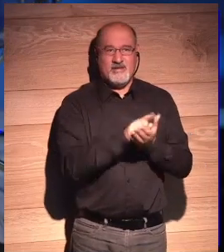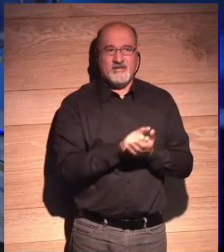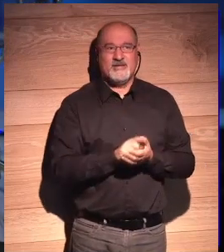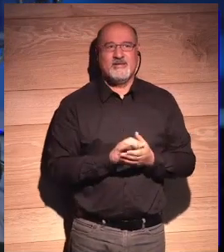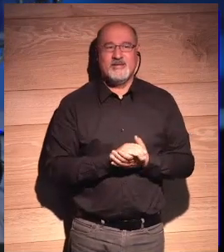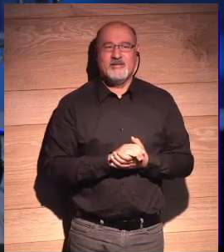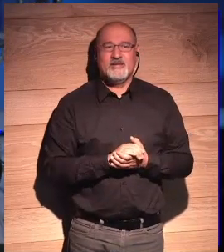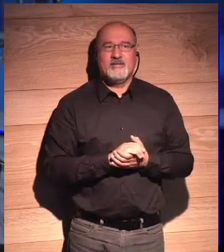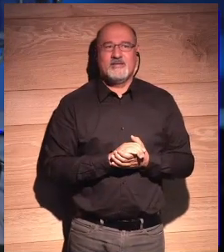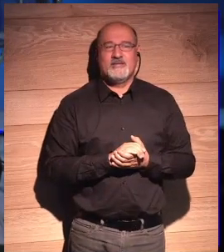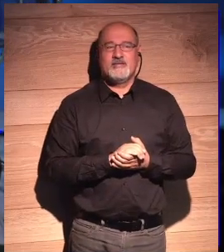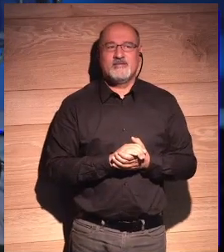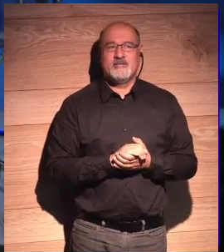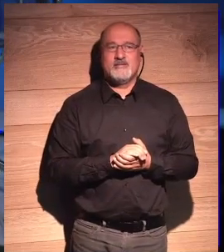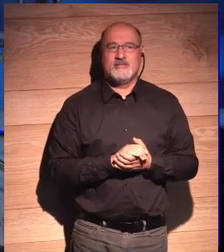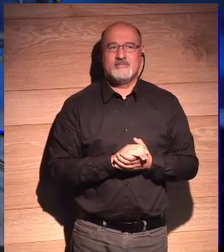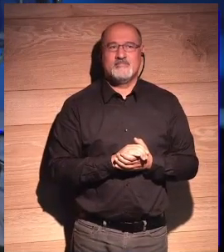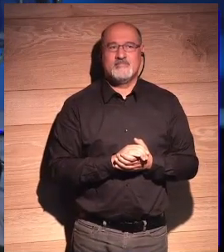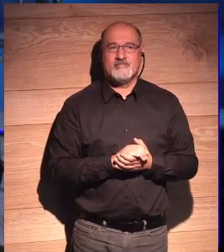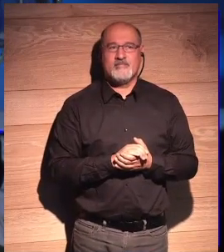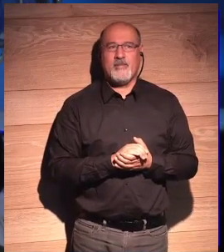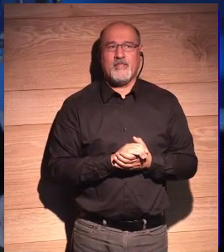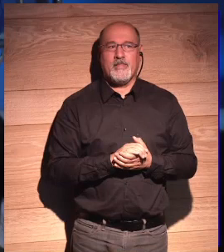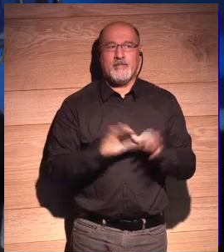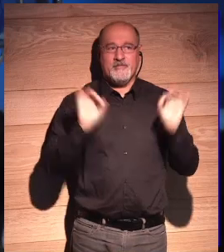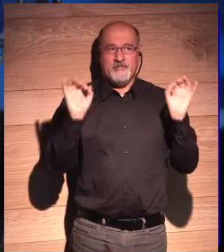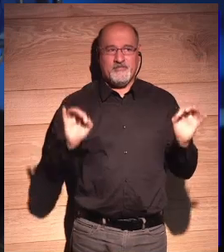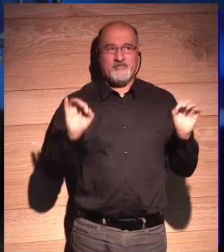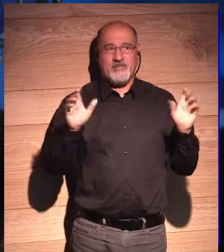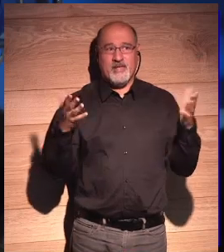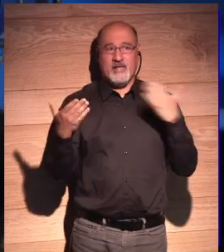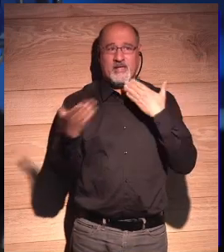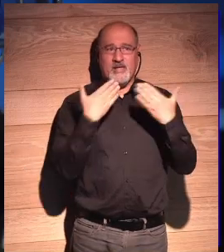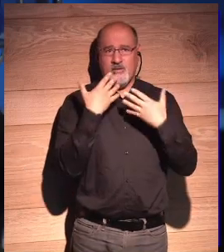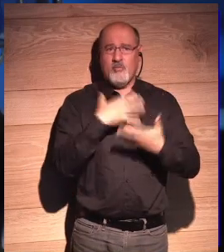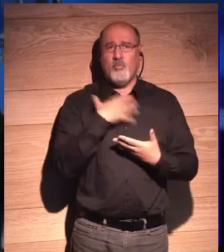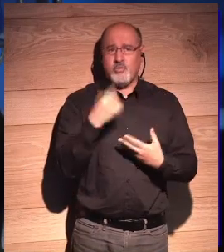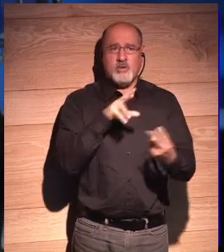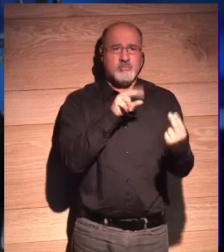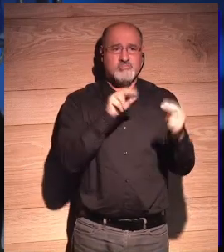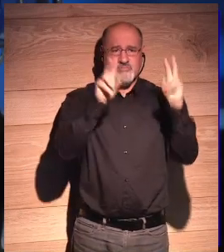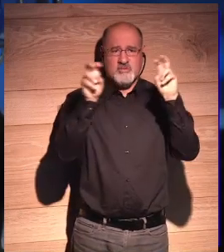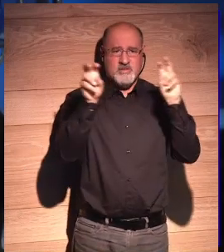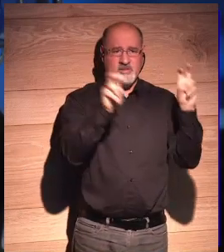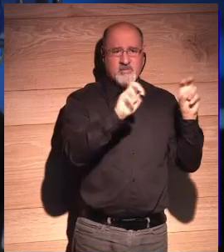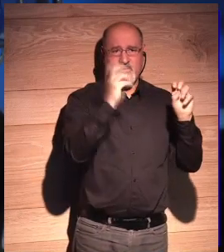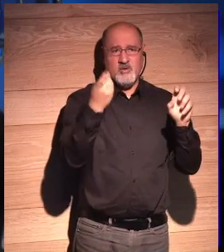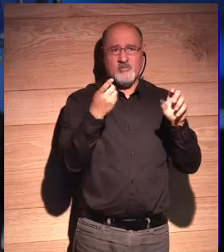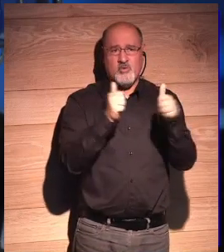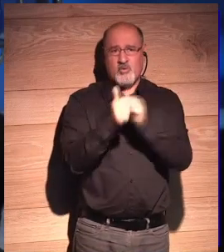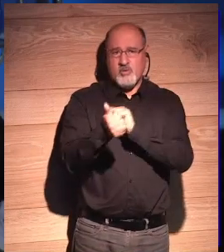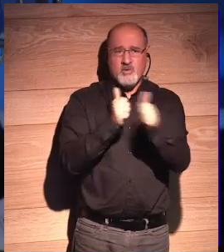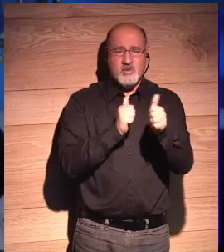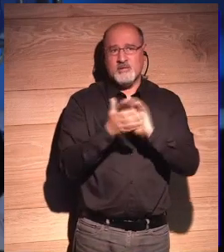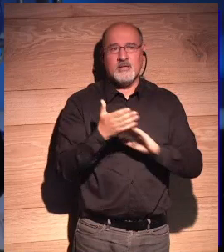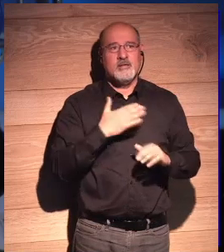You mentioned Shia LaBeouf, yeah, sorry. The problem that you had with him, it's not taboo. You can speak about that during the interview, okay, if you